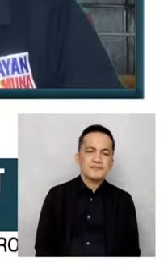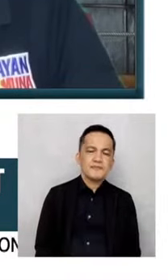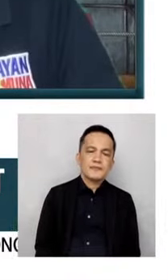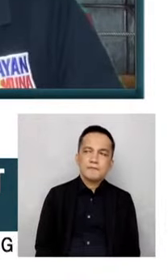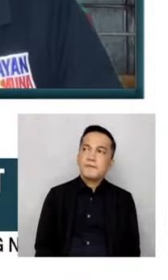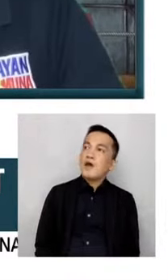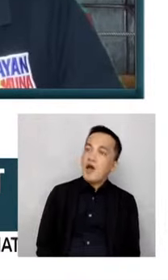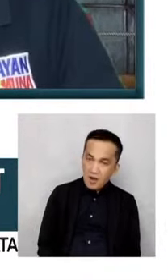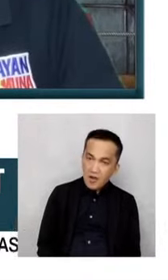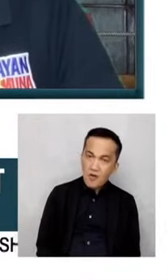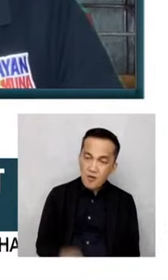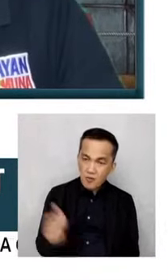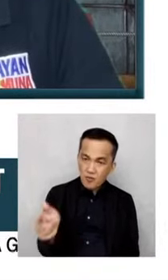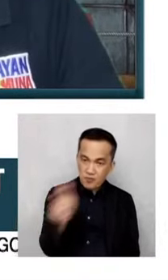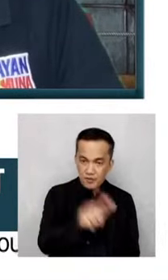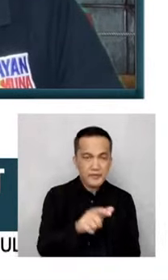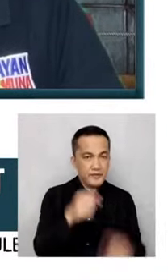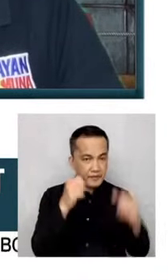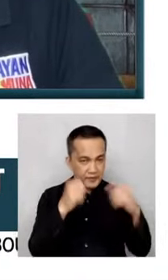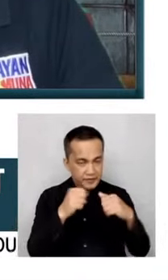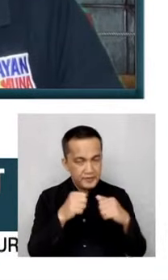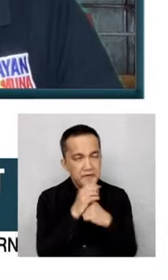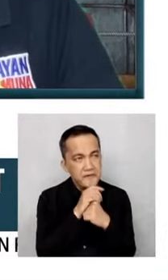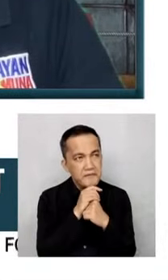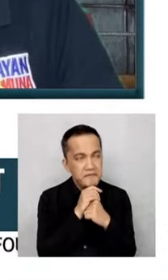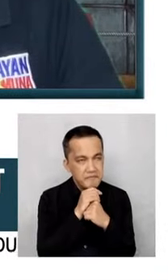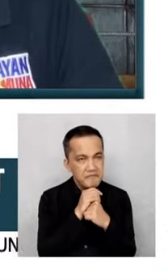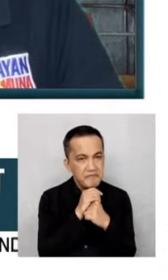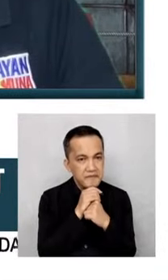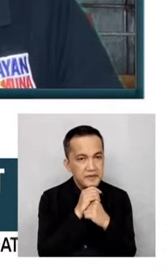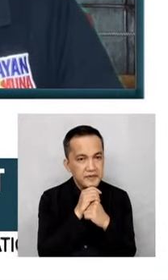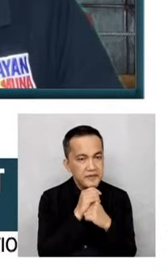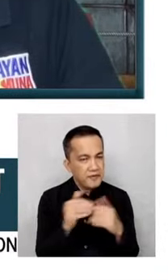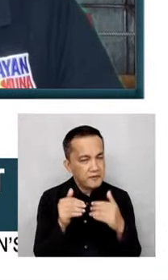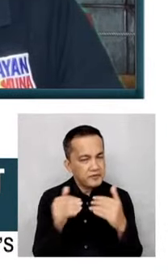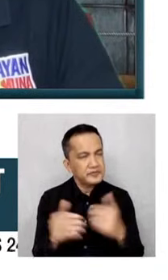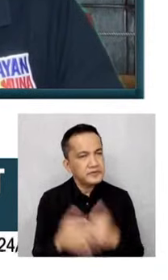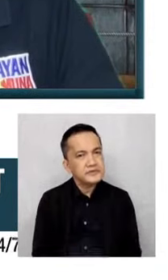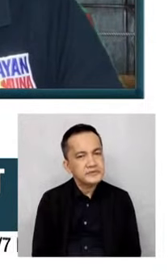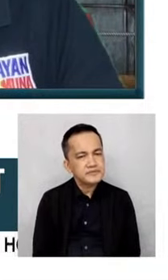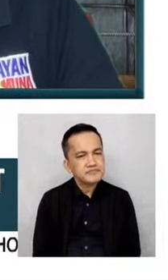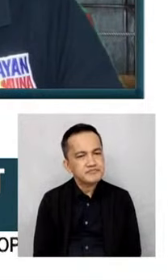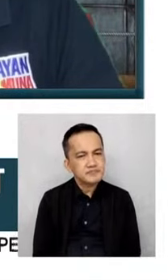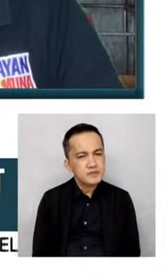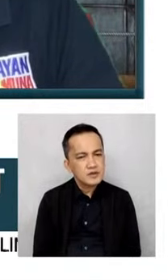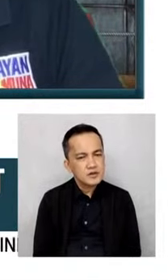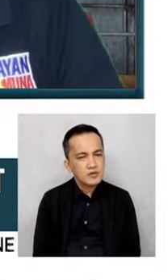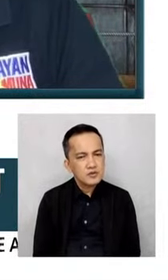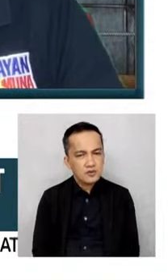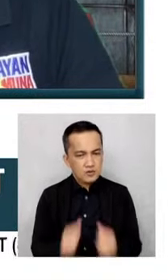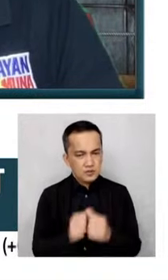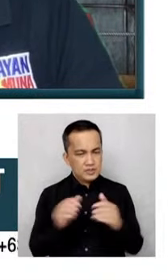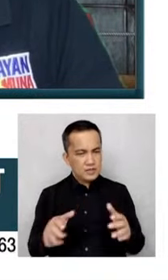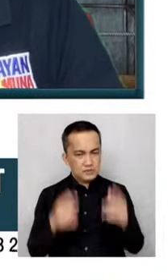If the agreements, future agreements, push through without this